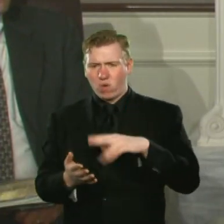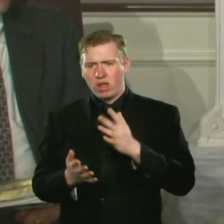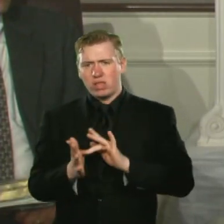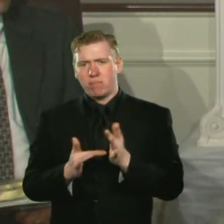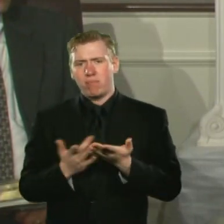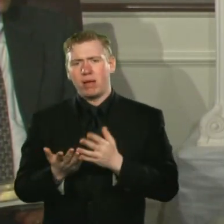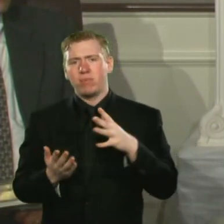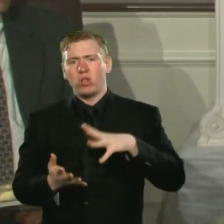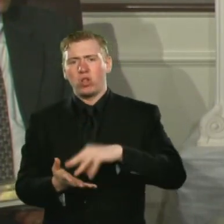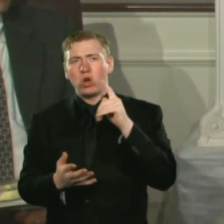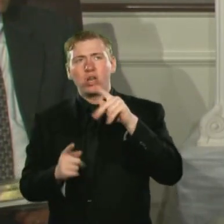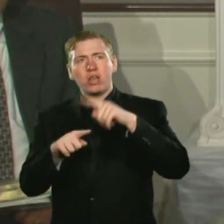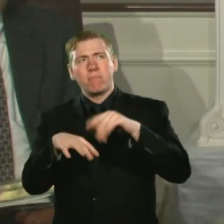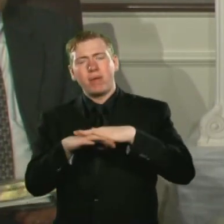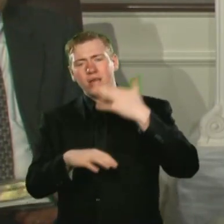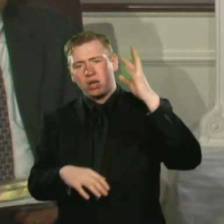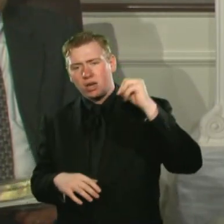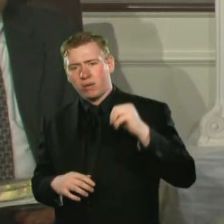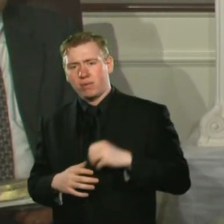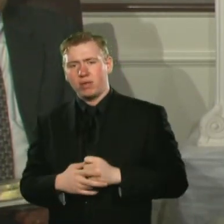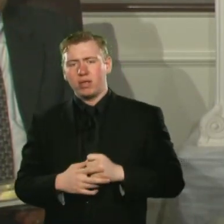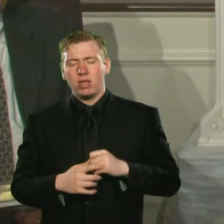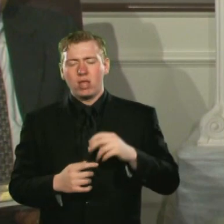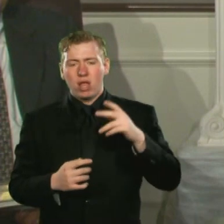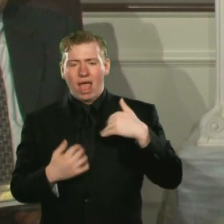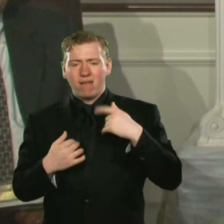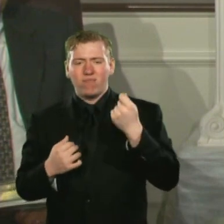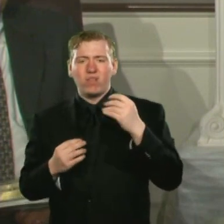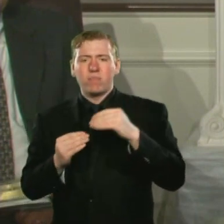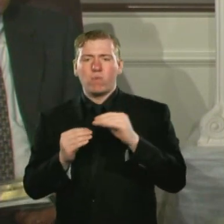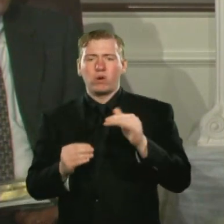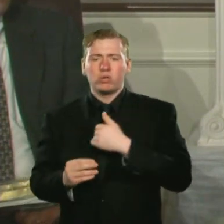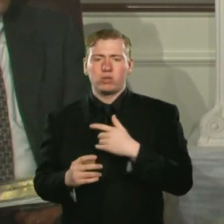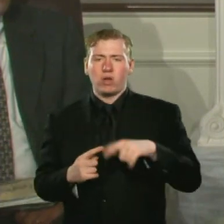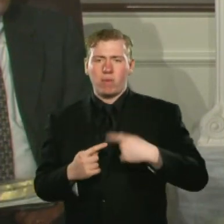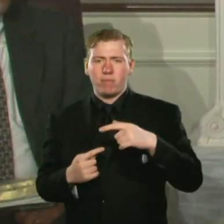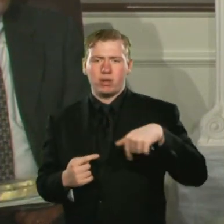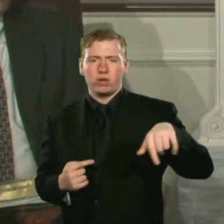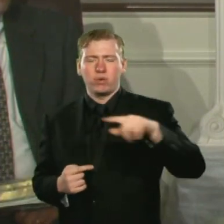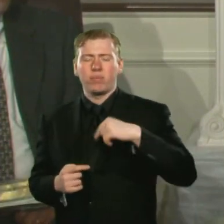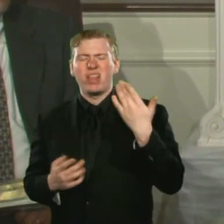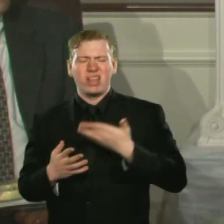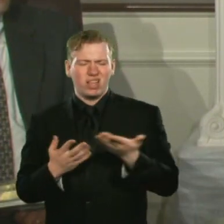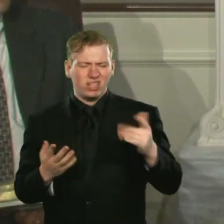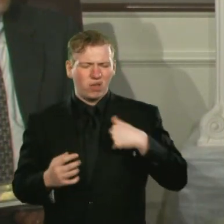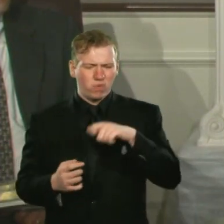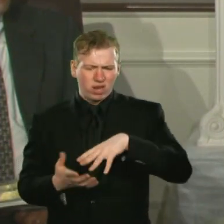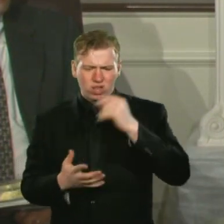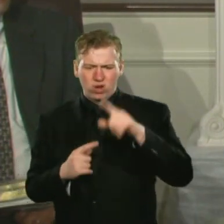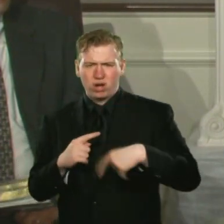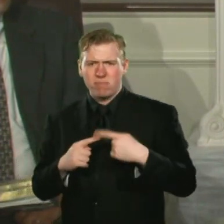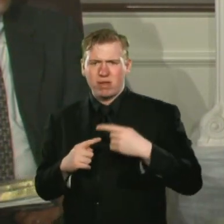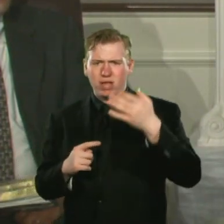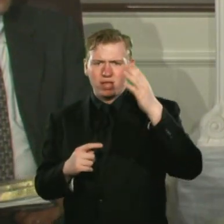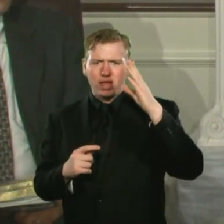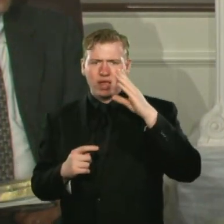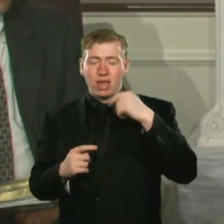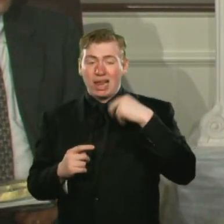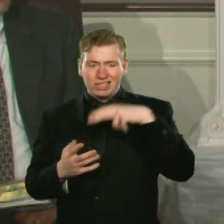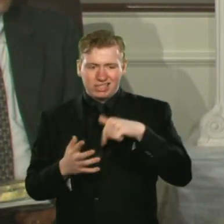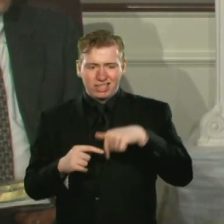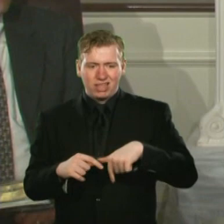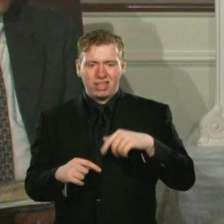learn to depend upon me, to have a little bit of solace about you. These are some things we need to learn about God. And I see this in this passage of